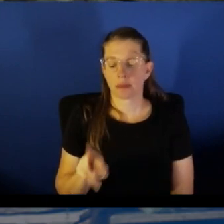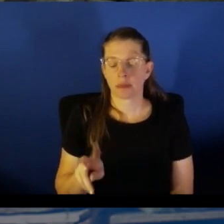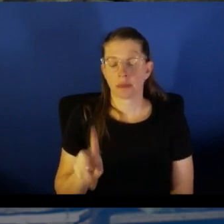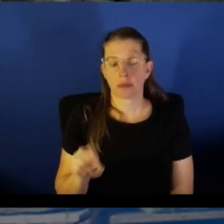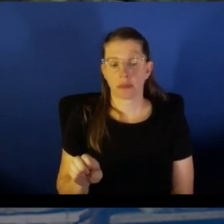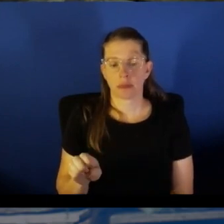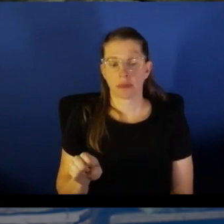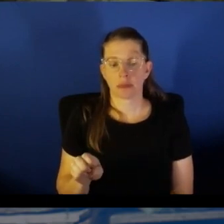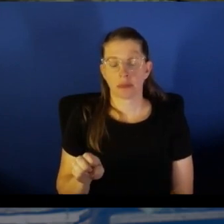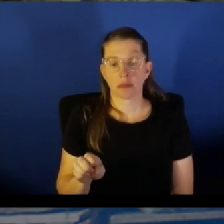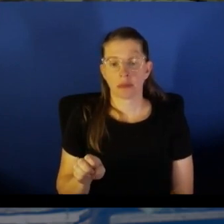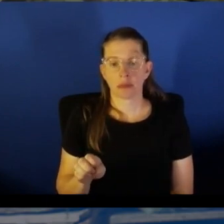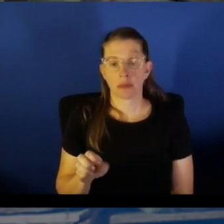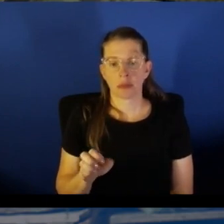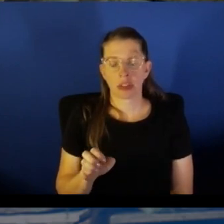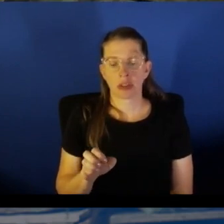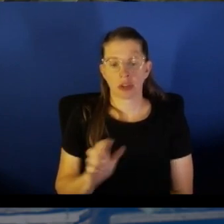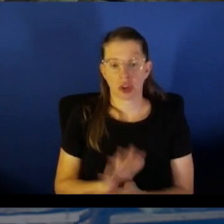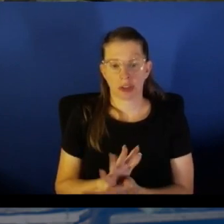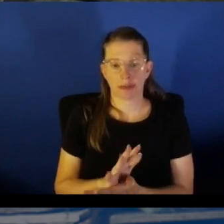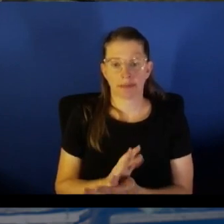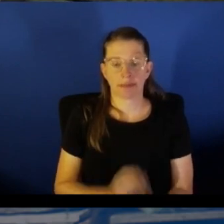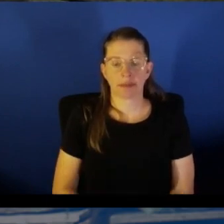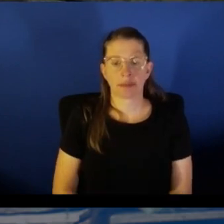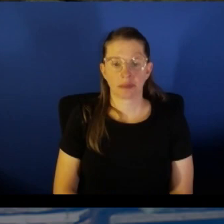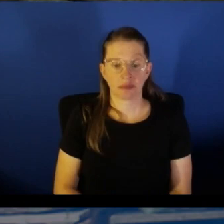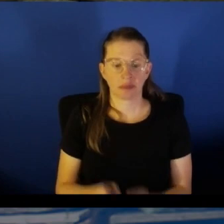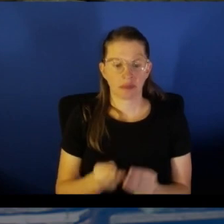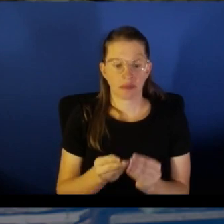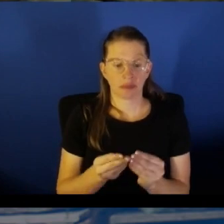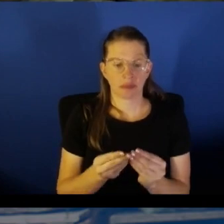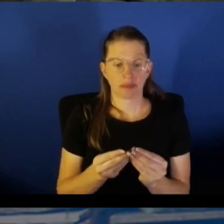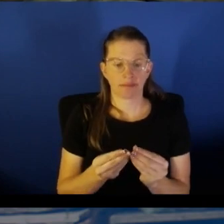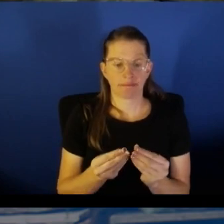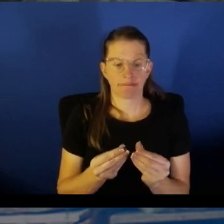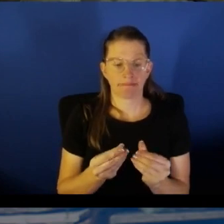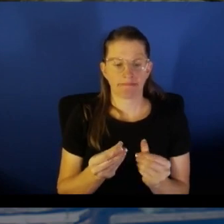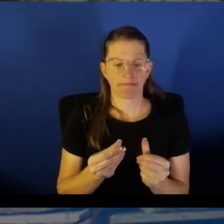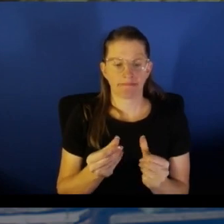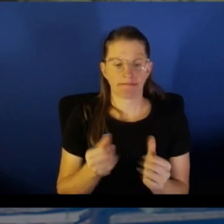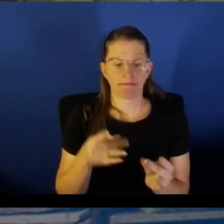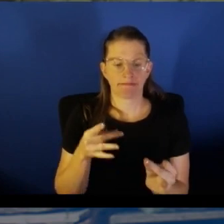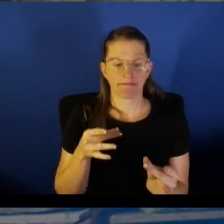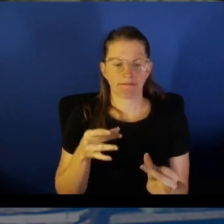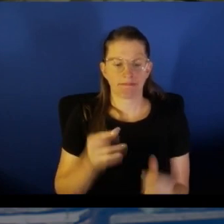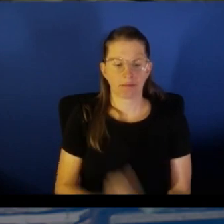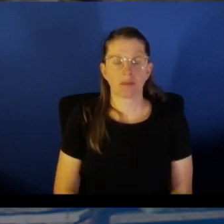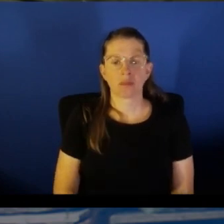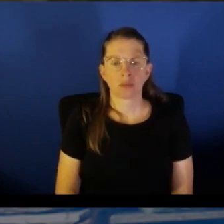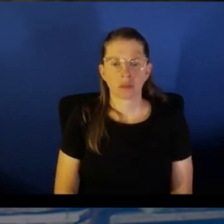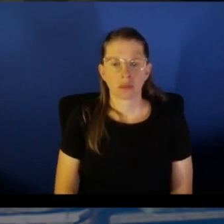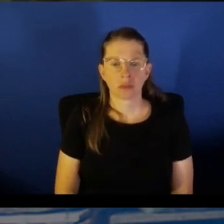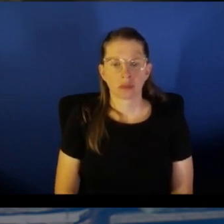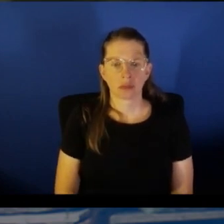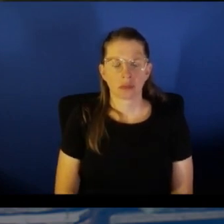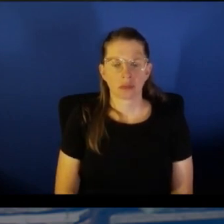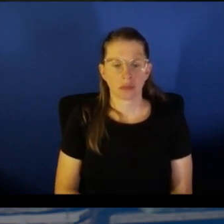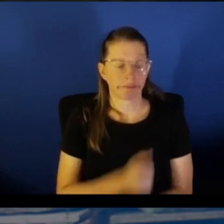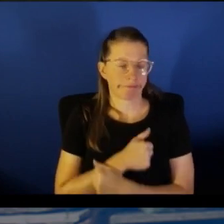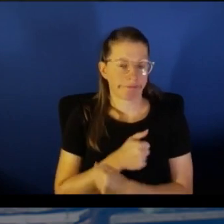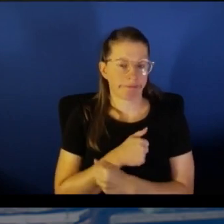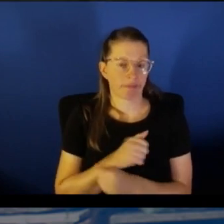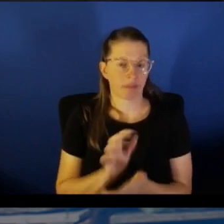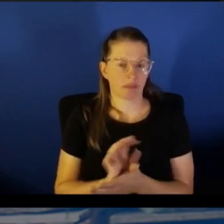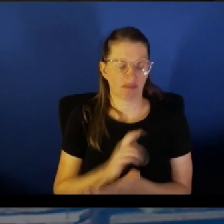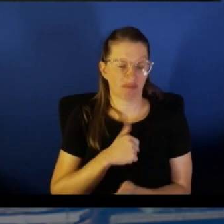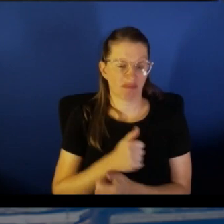minutes. Let it melt on there real nice. I happen to love a little bit of Havarti cheese, so we're going to go a little extra on this